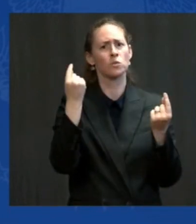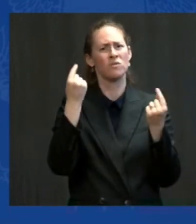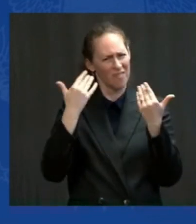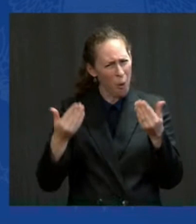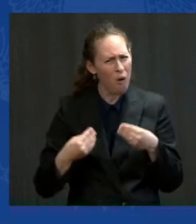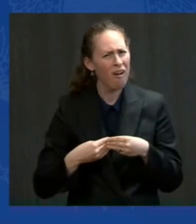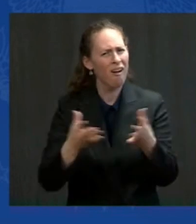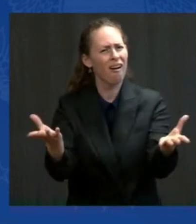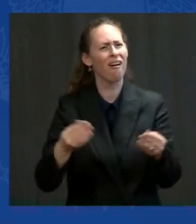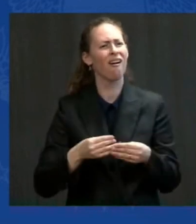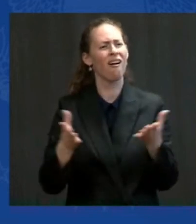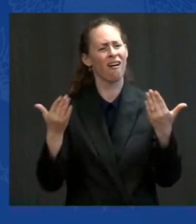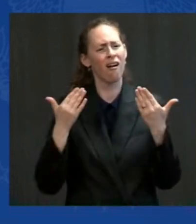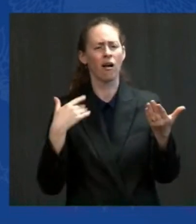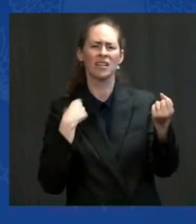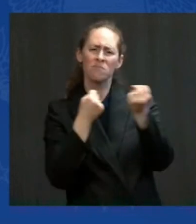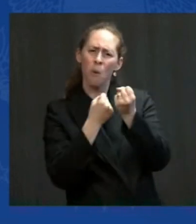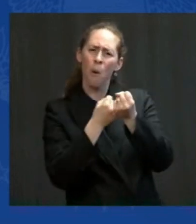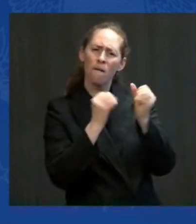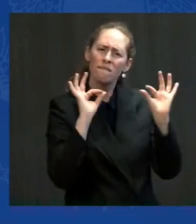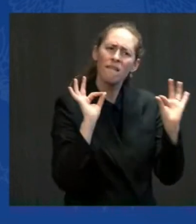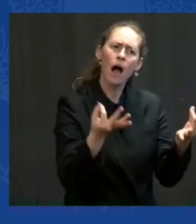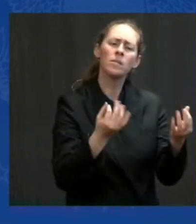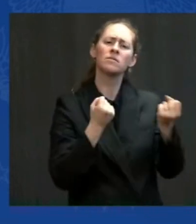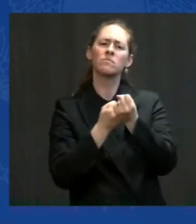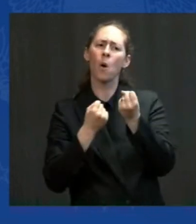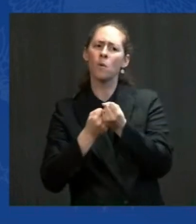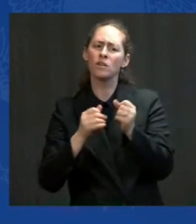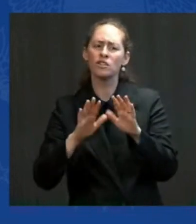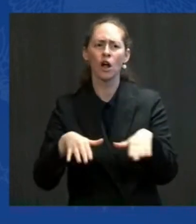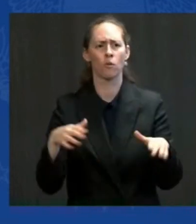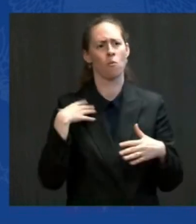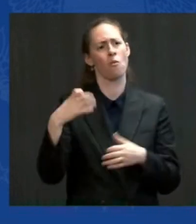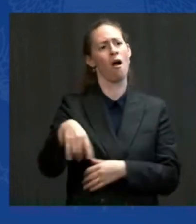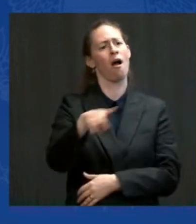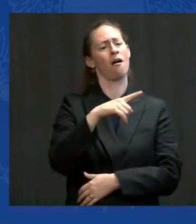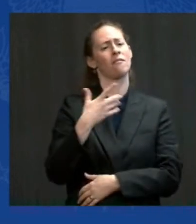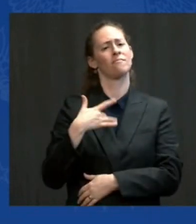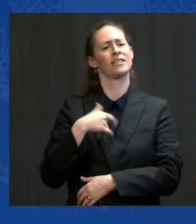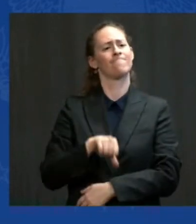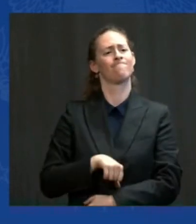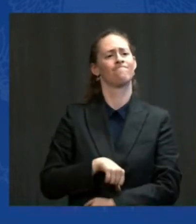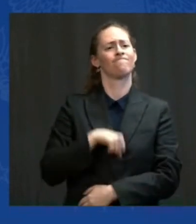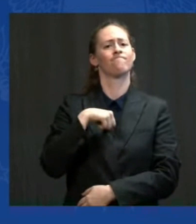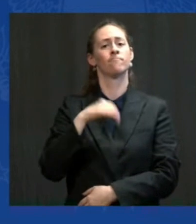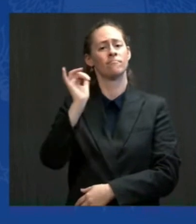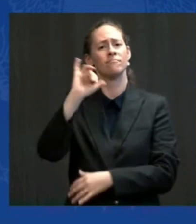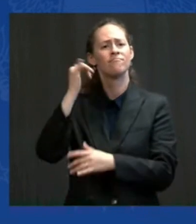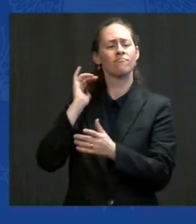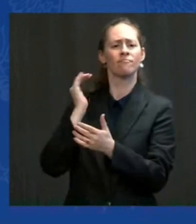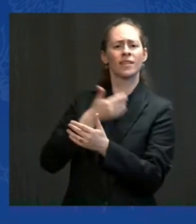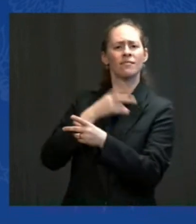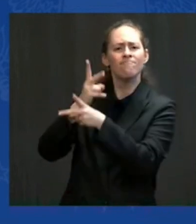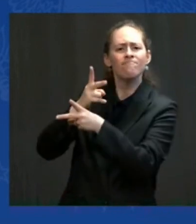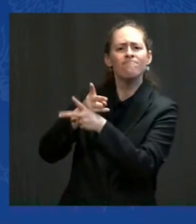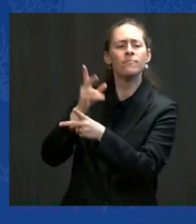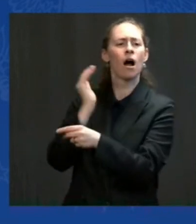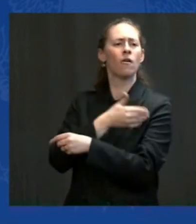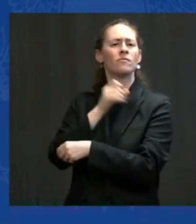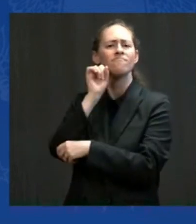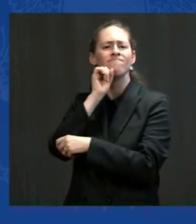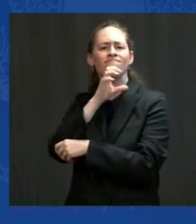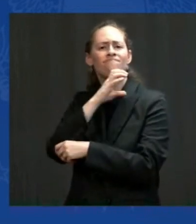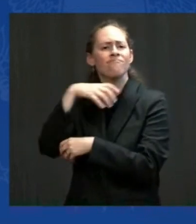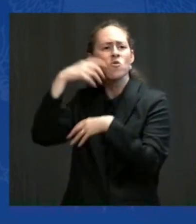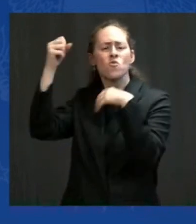children. We also need to provide greater dignity for our nation's senior citizens who care for them. Look, there are hundreds of